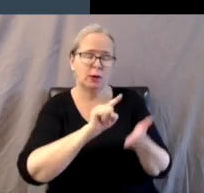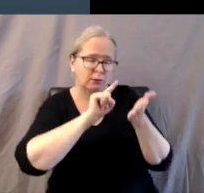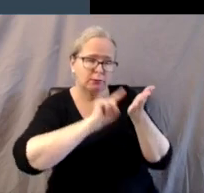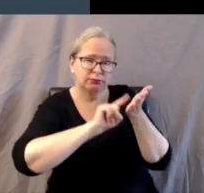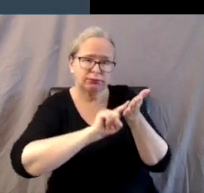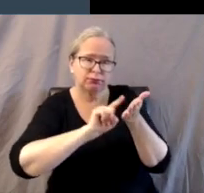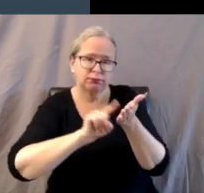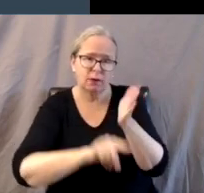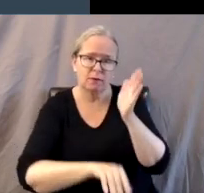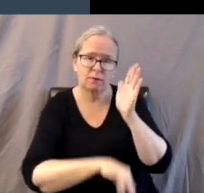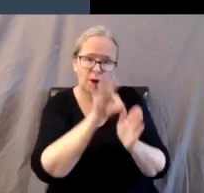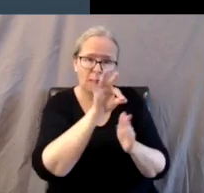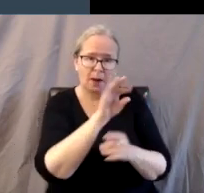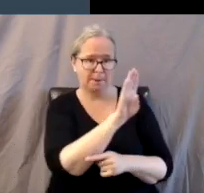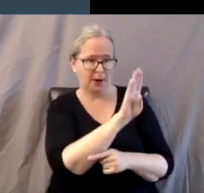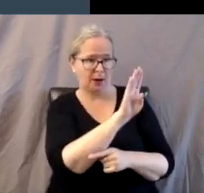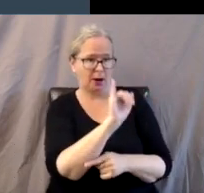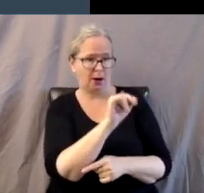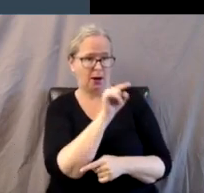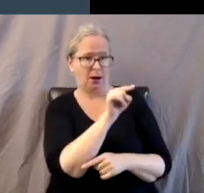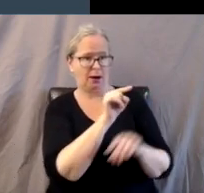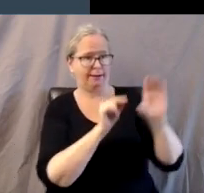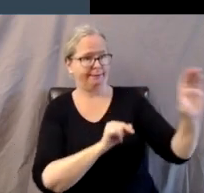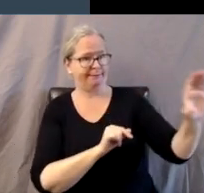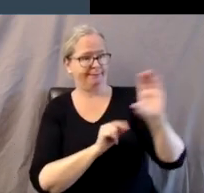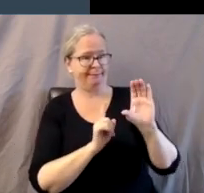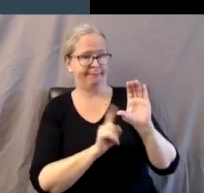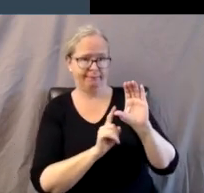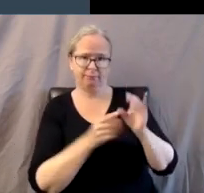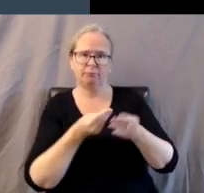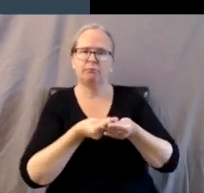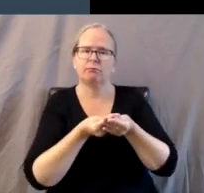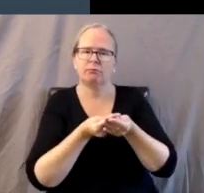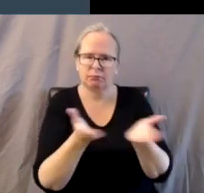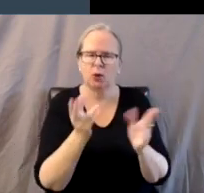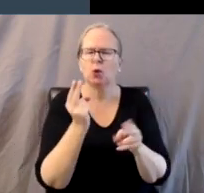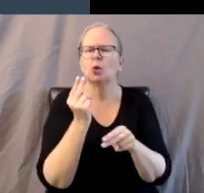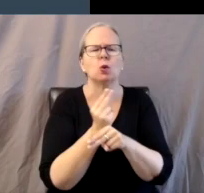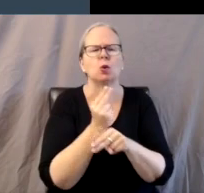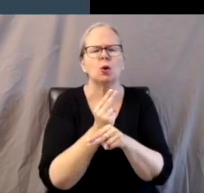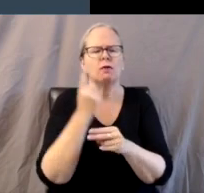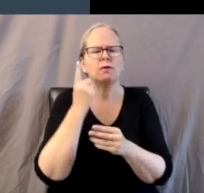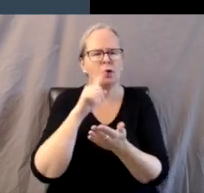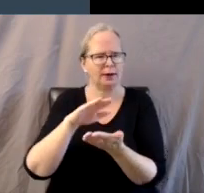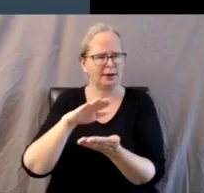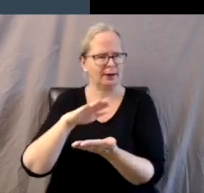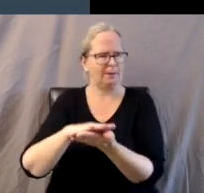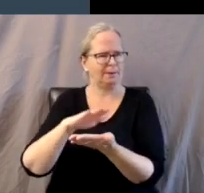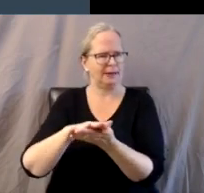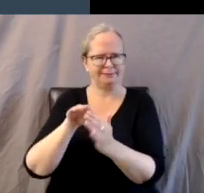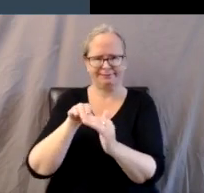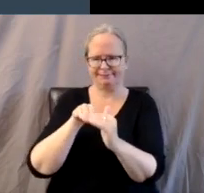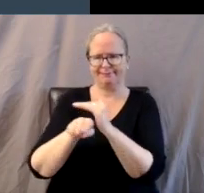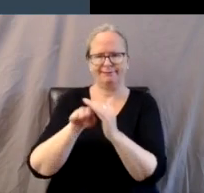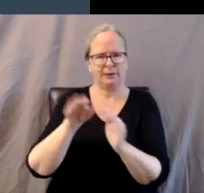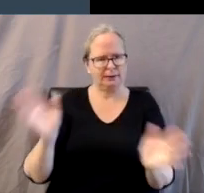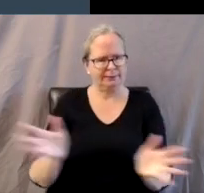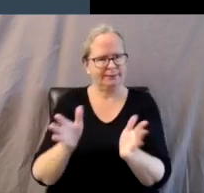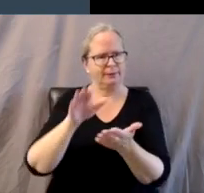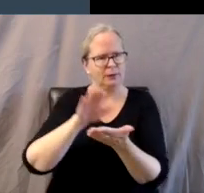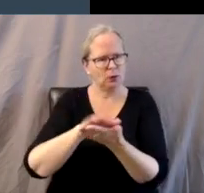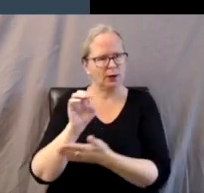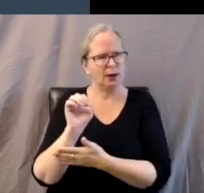moments that was taken from the Mincome experiment. That was a basic income experiment that happened in Manitoba a couple decades ago. And